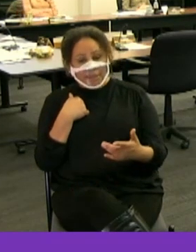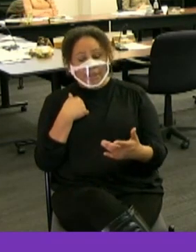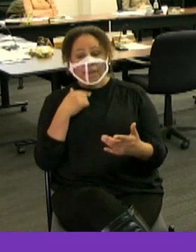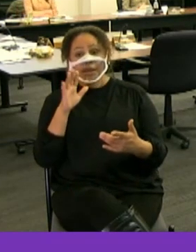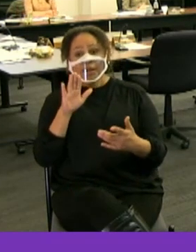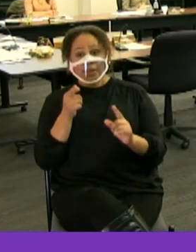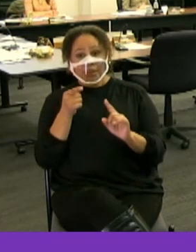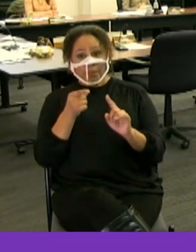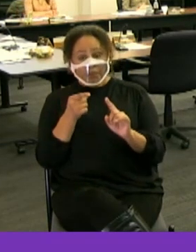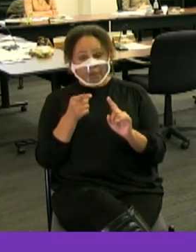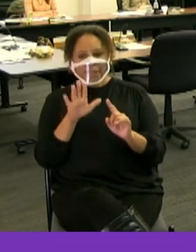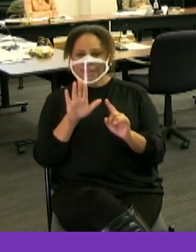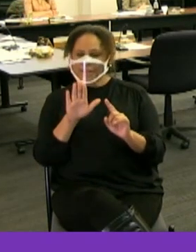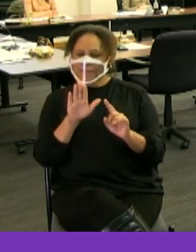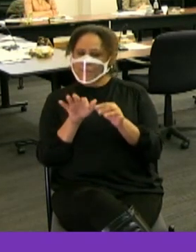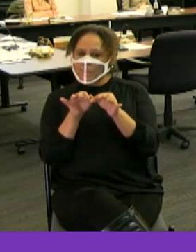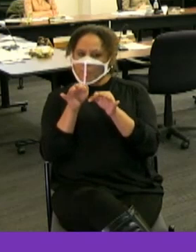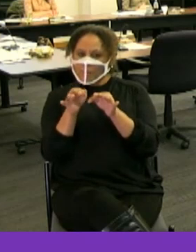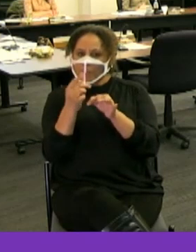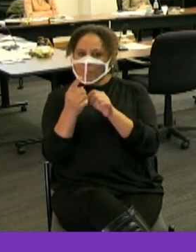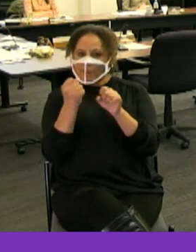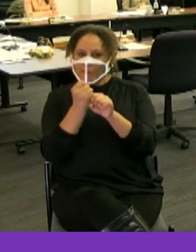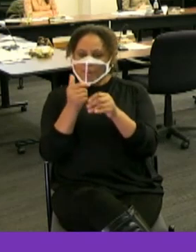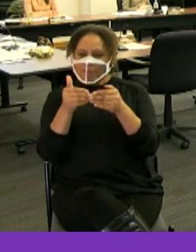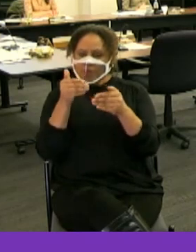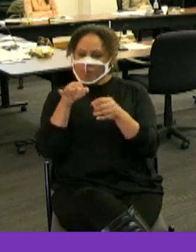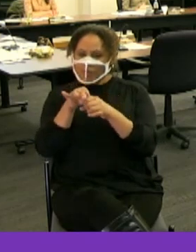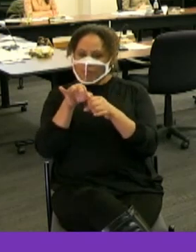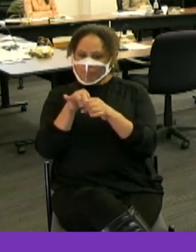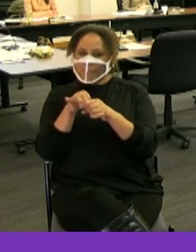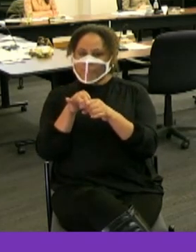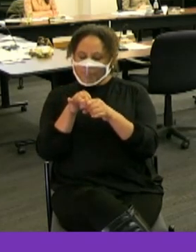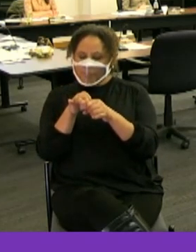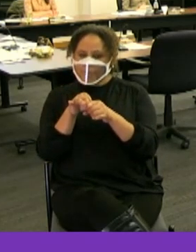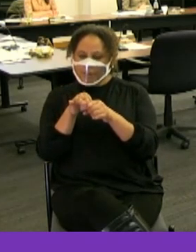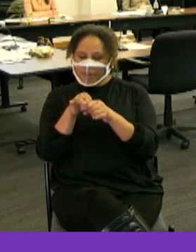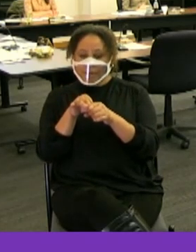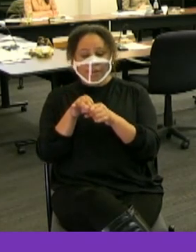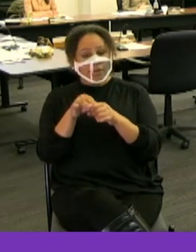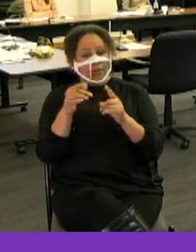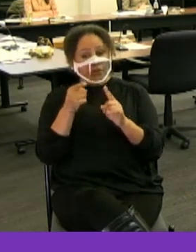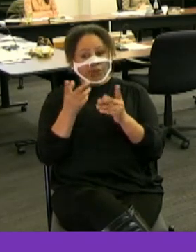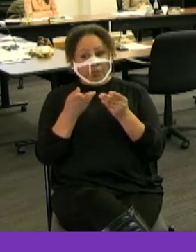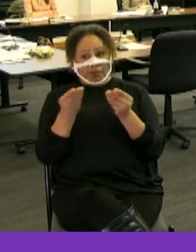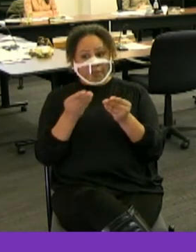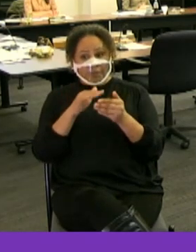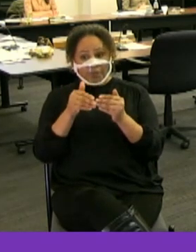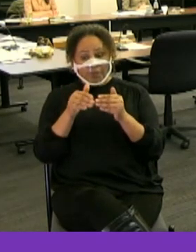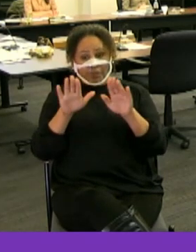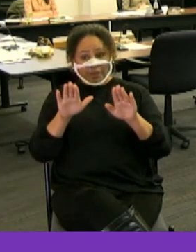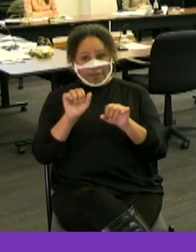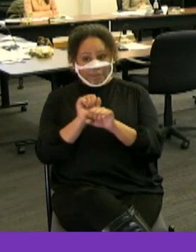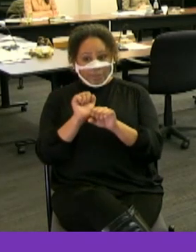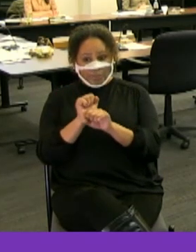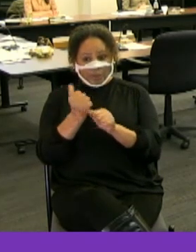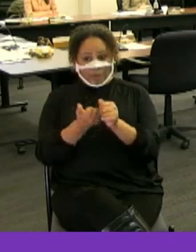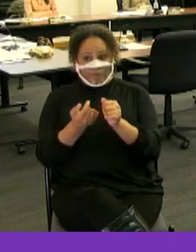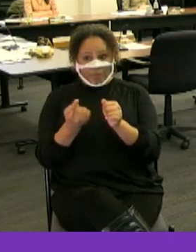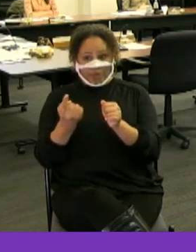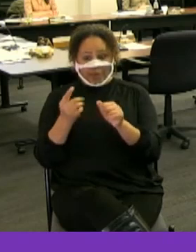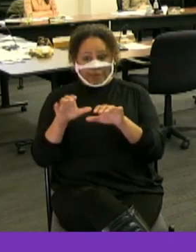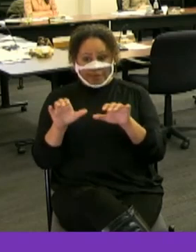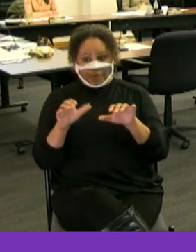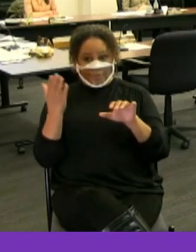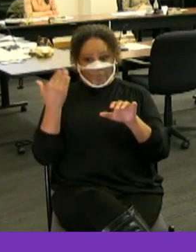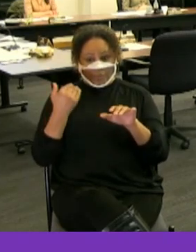I'm saying is let's wait a year before we make this vote. That's what I'm saying. To give all of the excellent work everybody did over